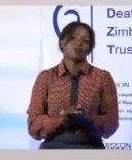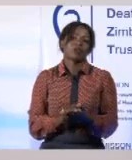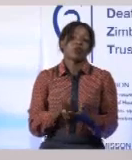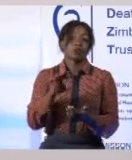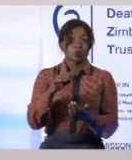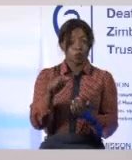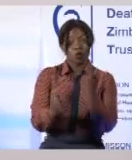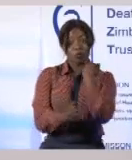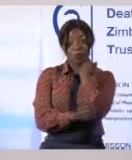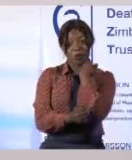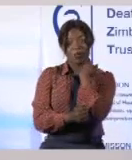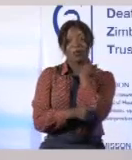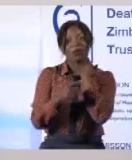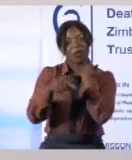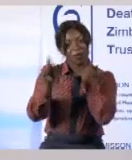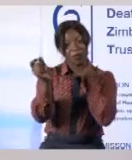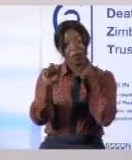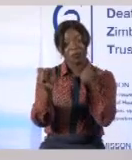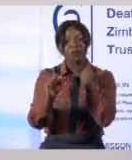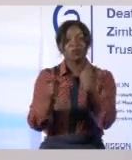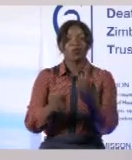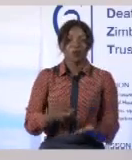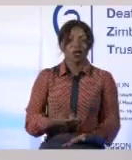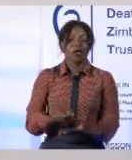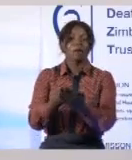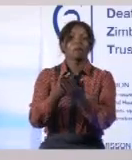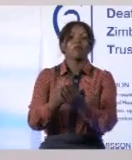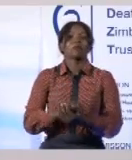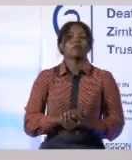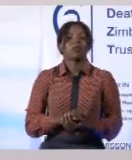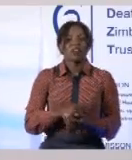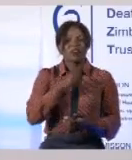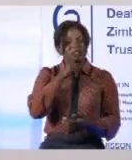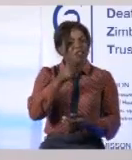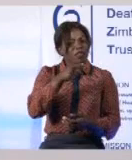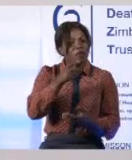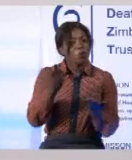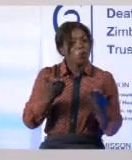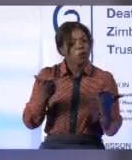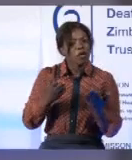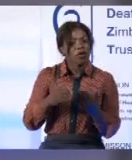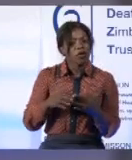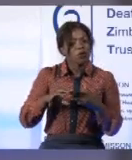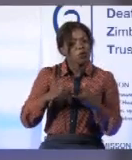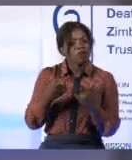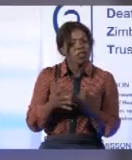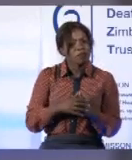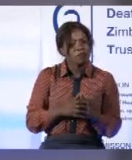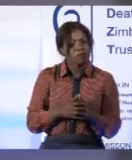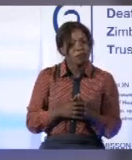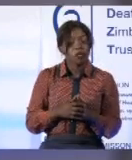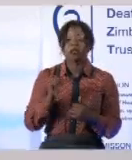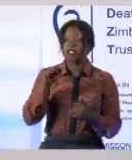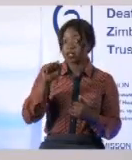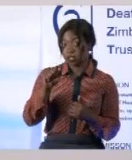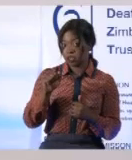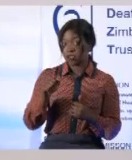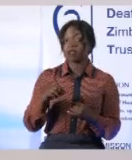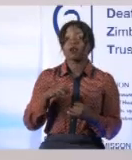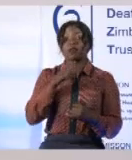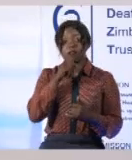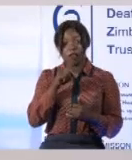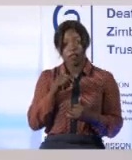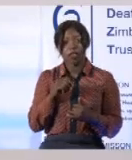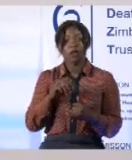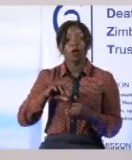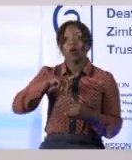and you are paying the school fees from. Mm-hmm. Is your father still there and Mainini his second wife? Yeah, they're still there. Okay. And did